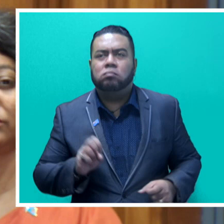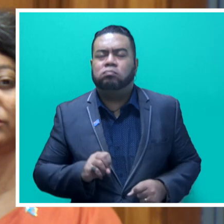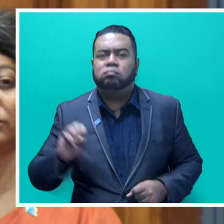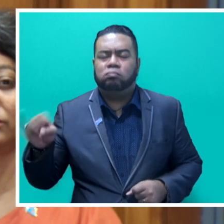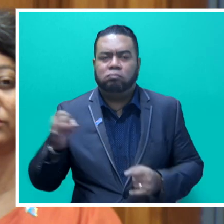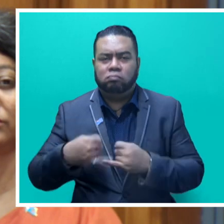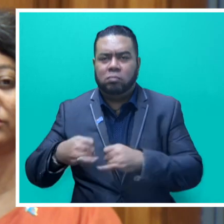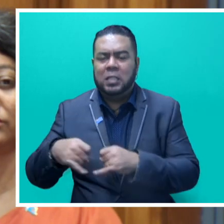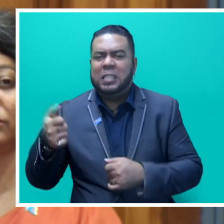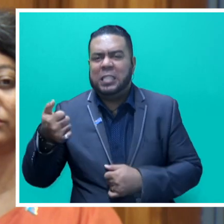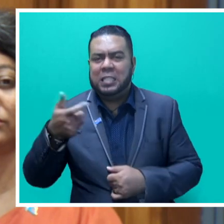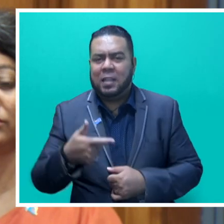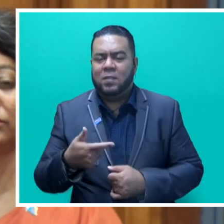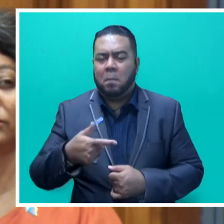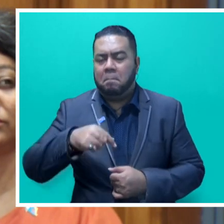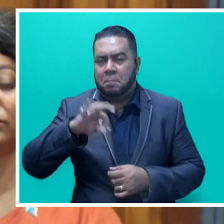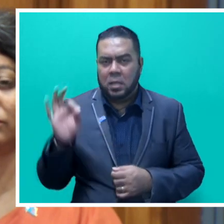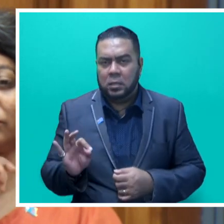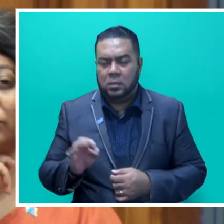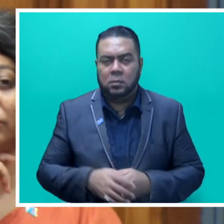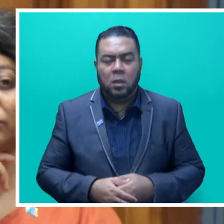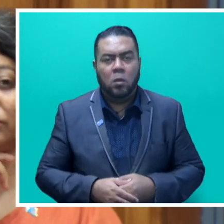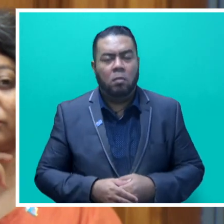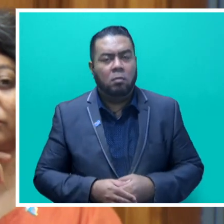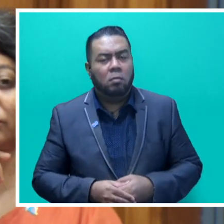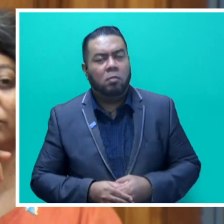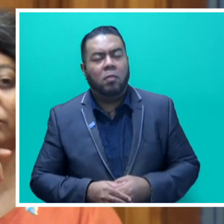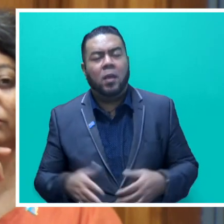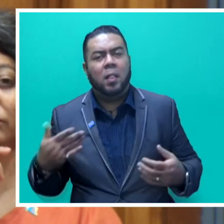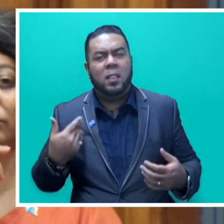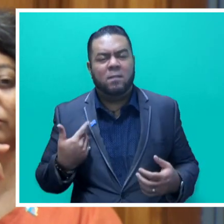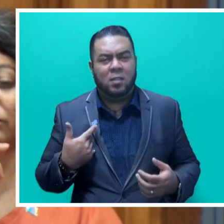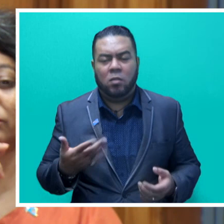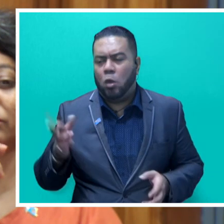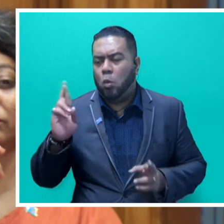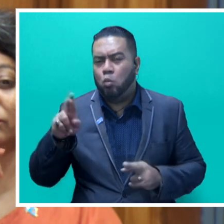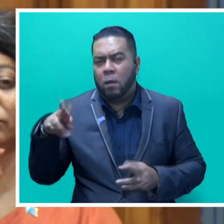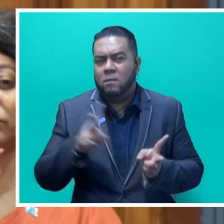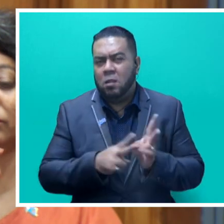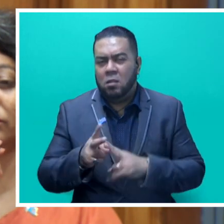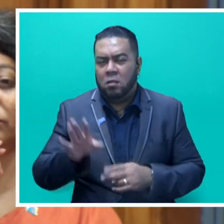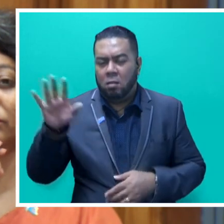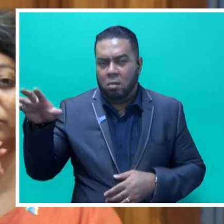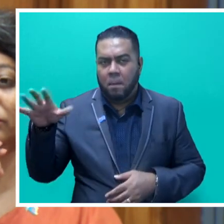About 67% of Fiji's population lived in the rural areas in 1966. By